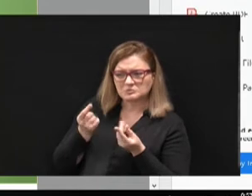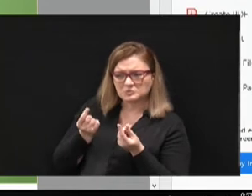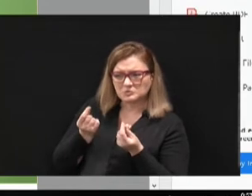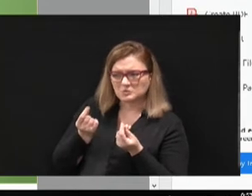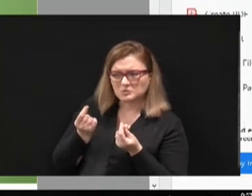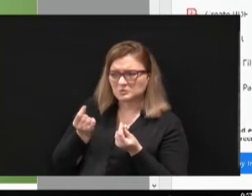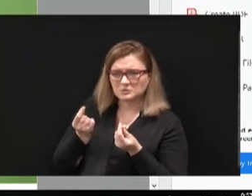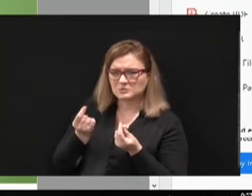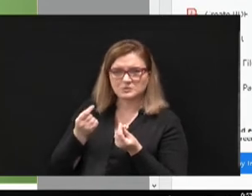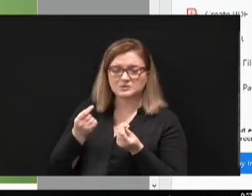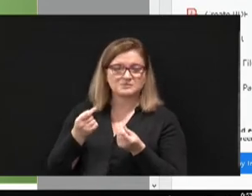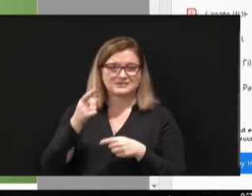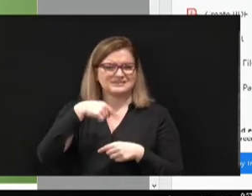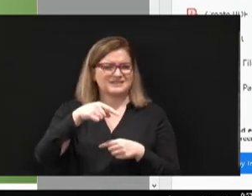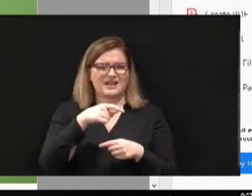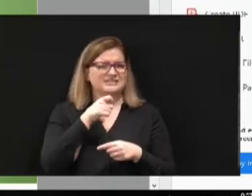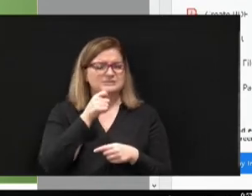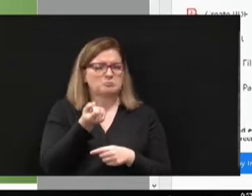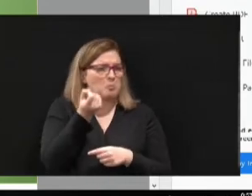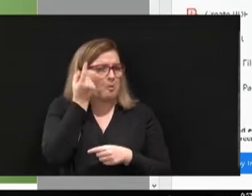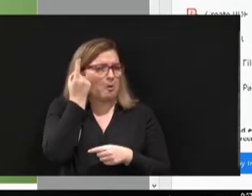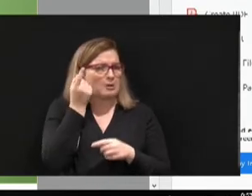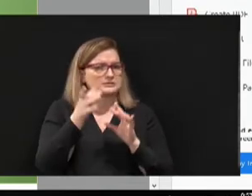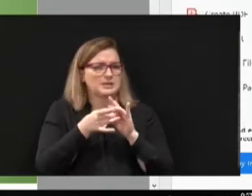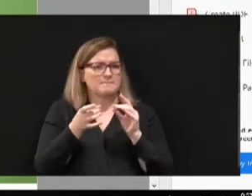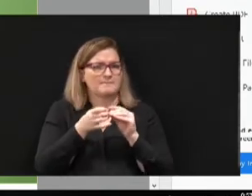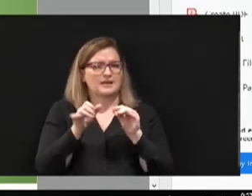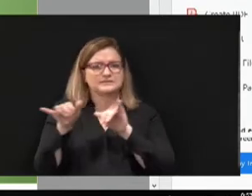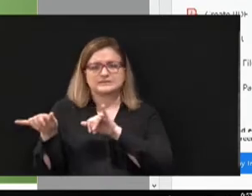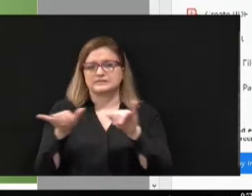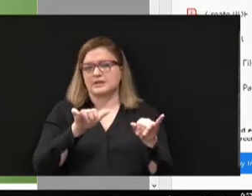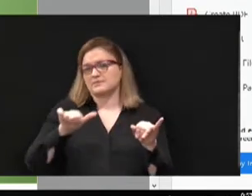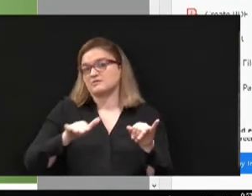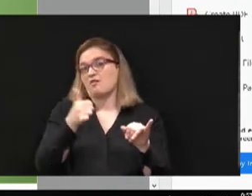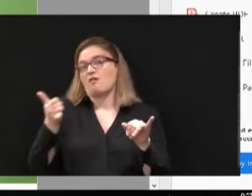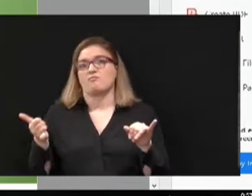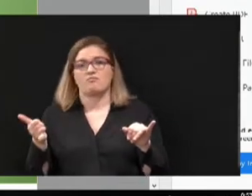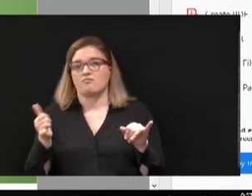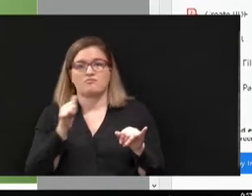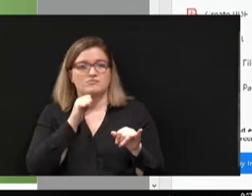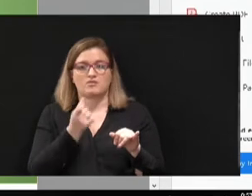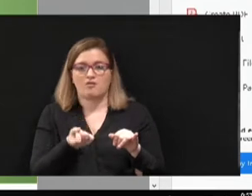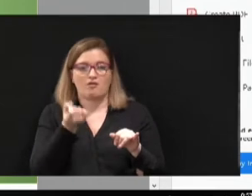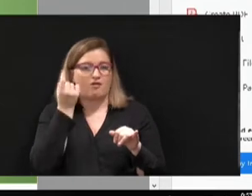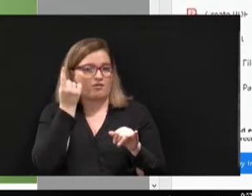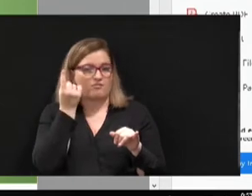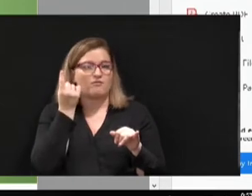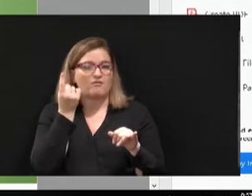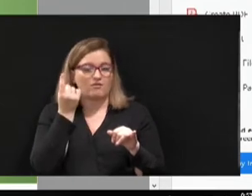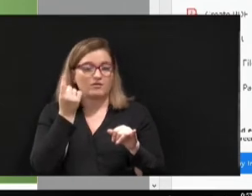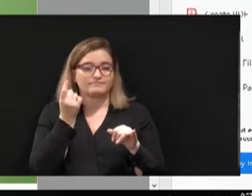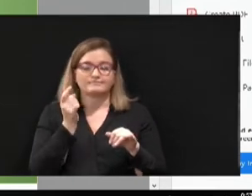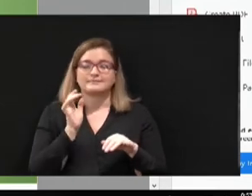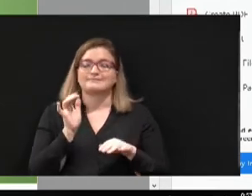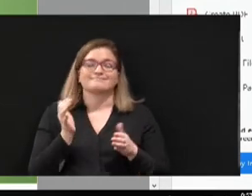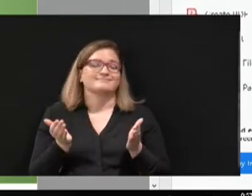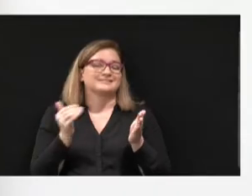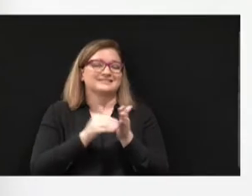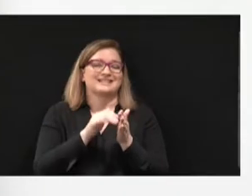didn't receive that message in the same way that everyone else did. Again, those are all language